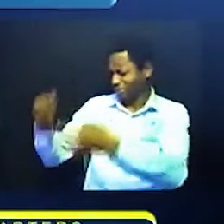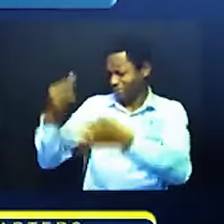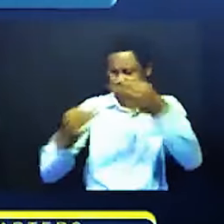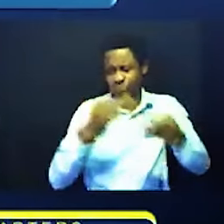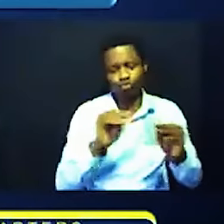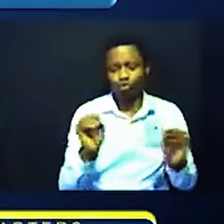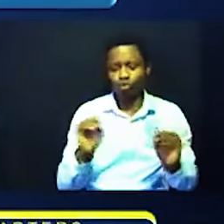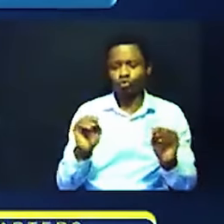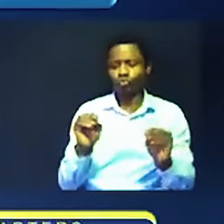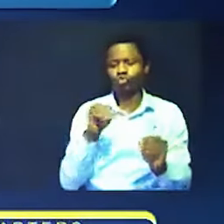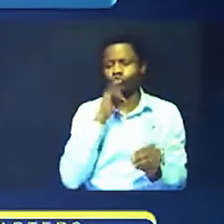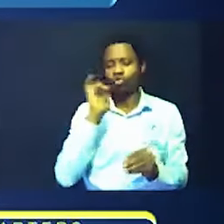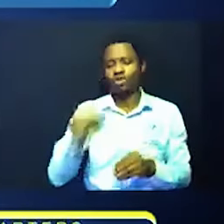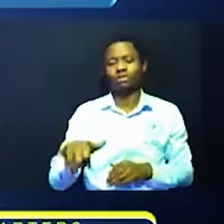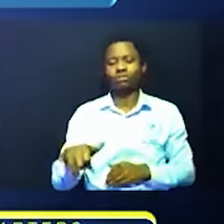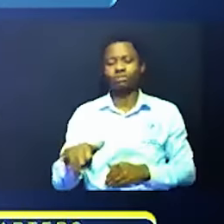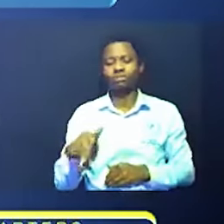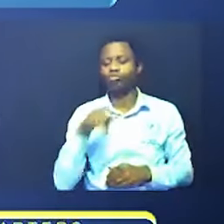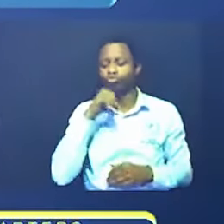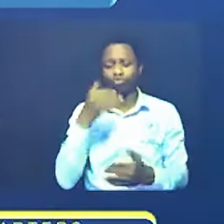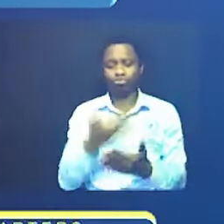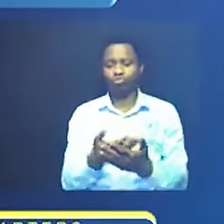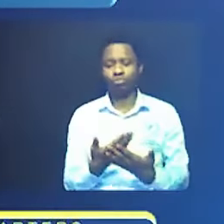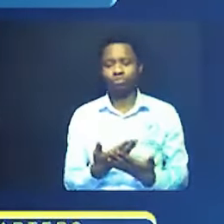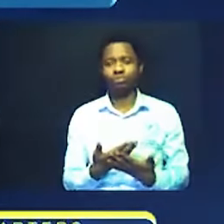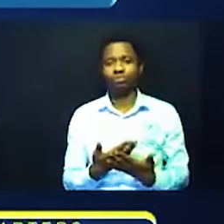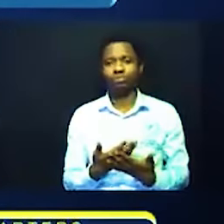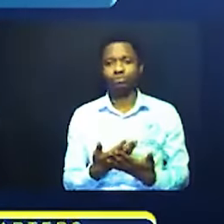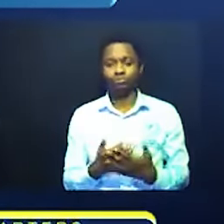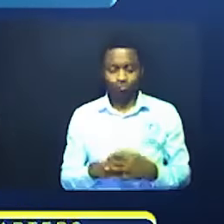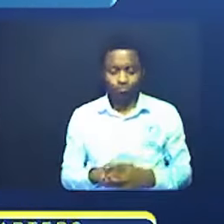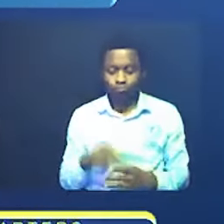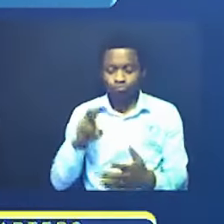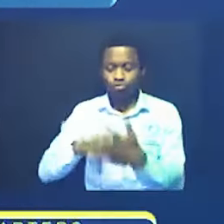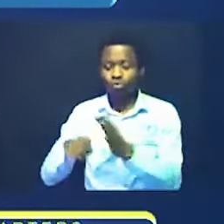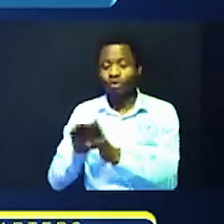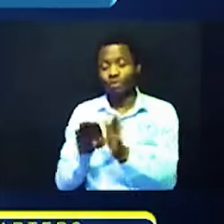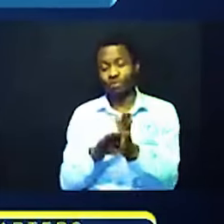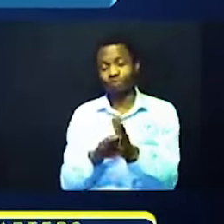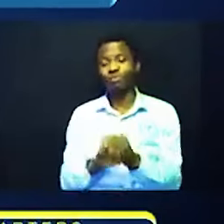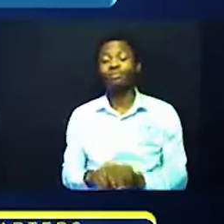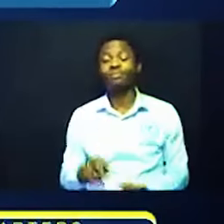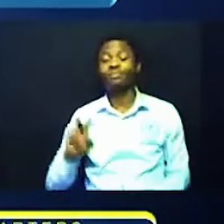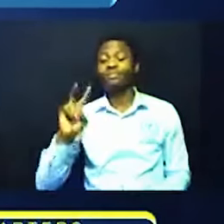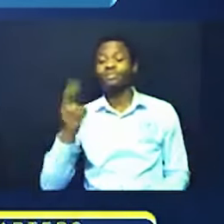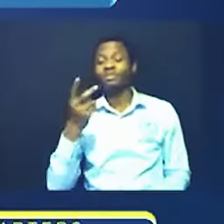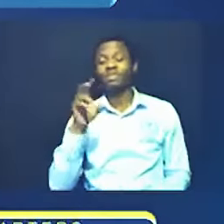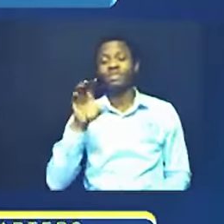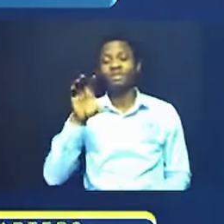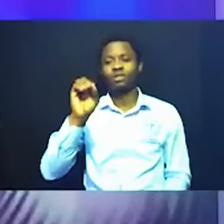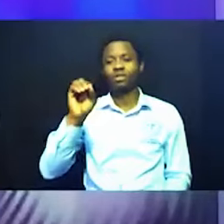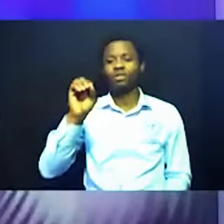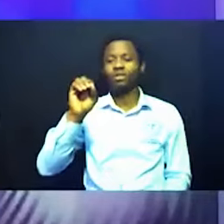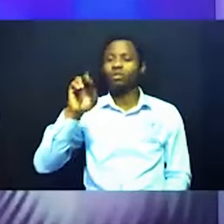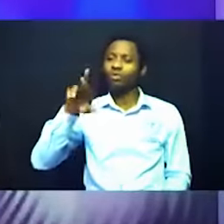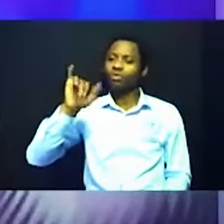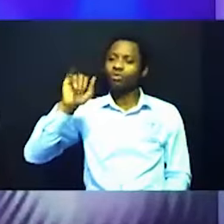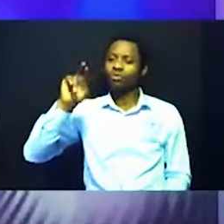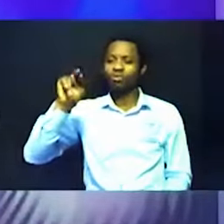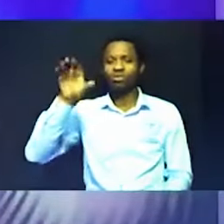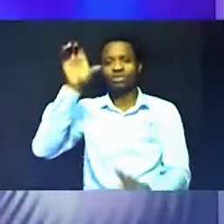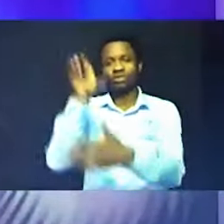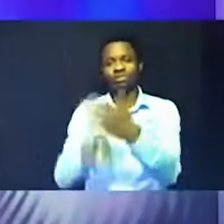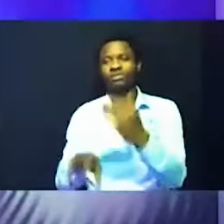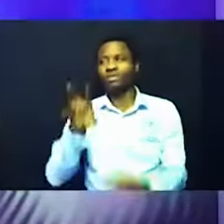judgmental no not 2 Corinthians 6 verse 3 and 4